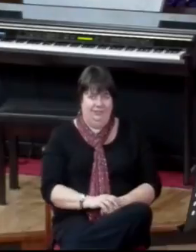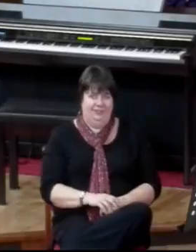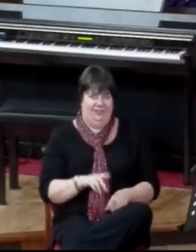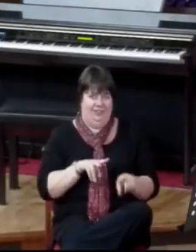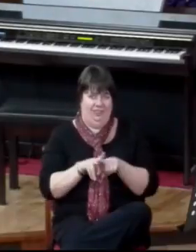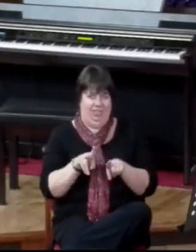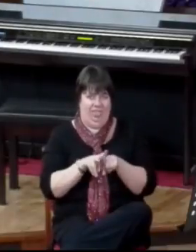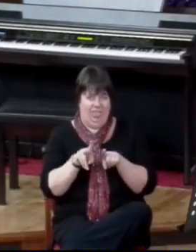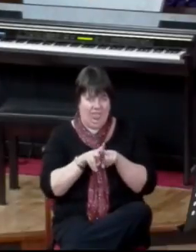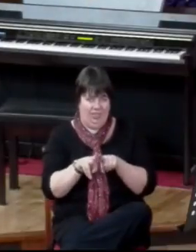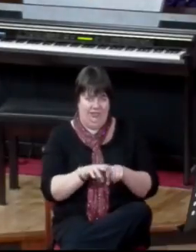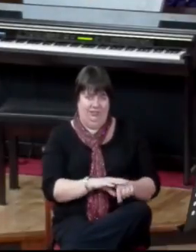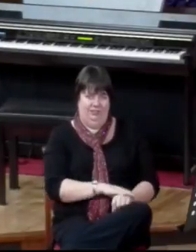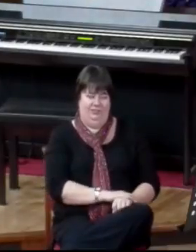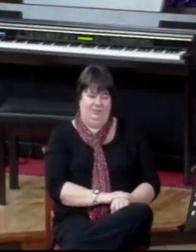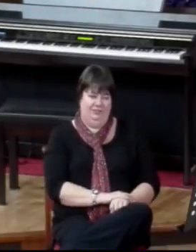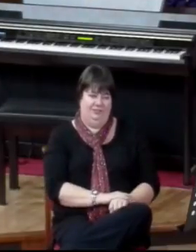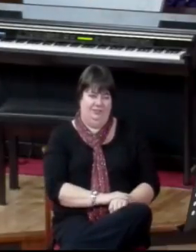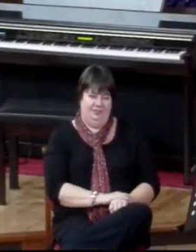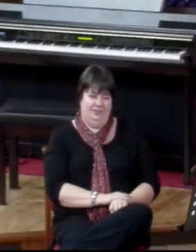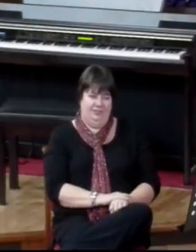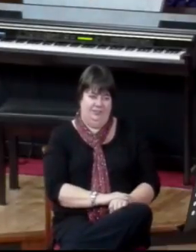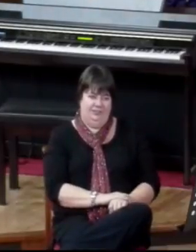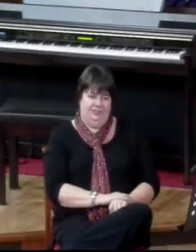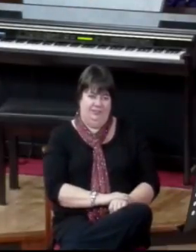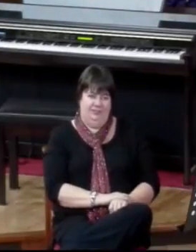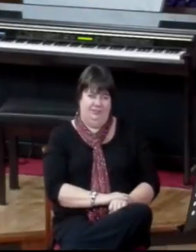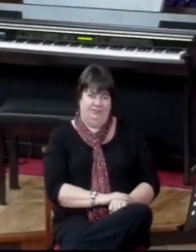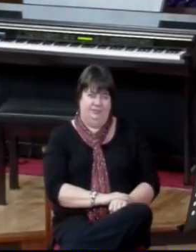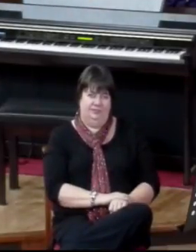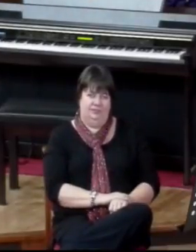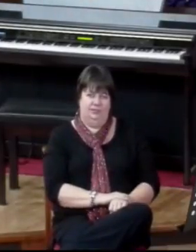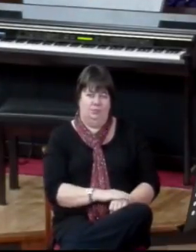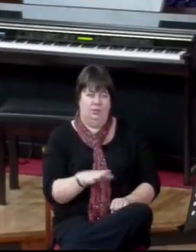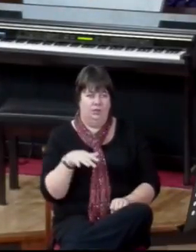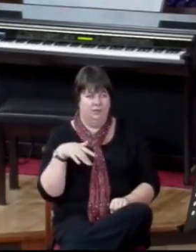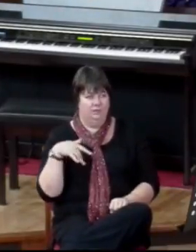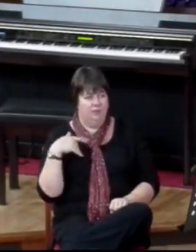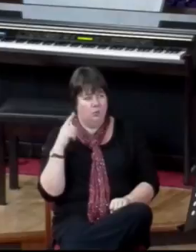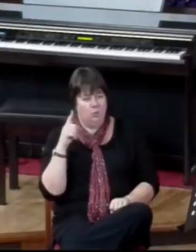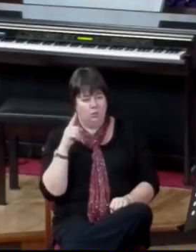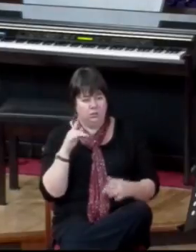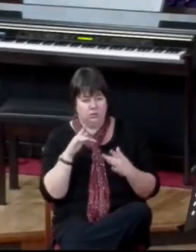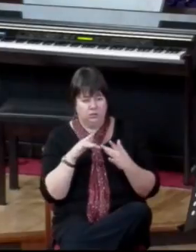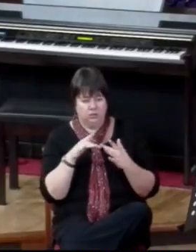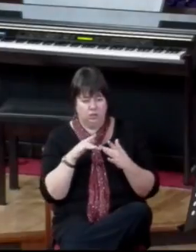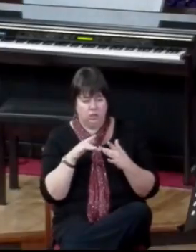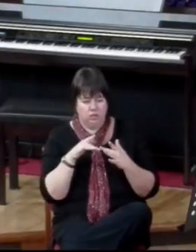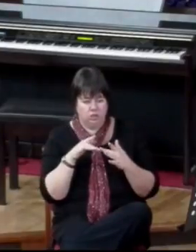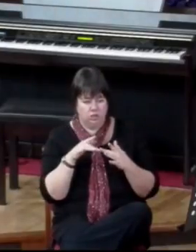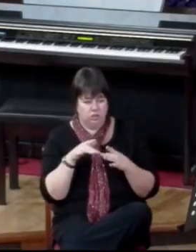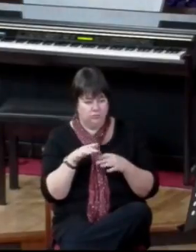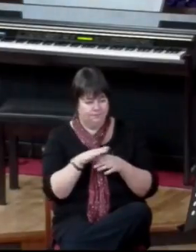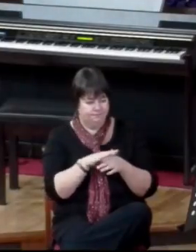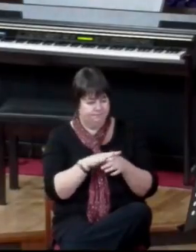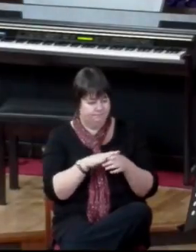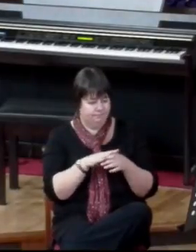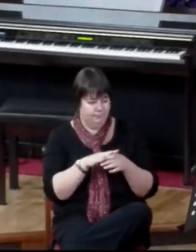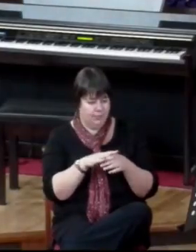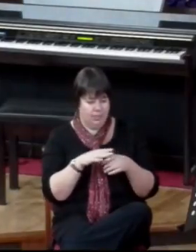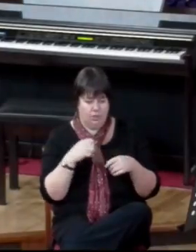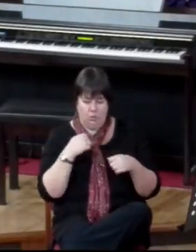Don't just talk about sport, but think about what are the touching places? What are the ways in which in your everyday